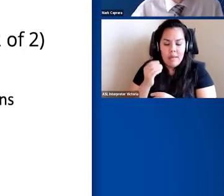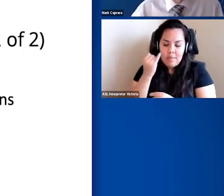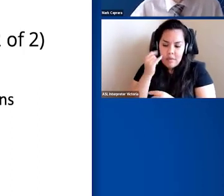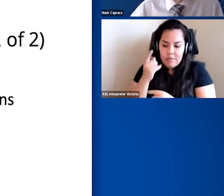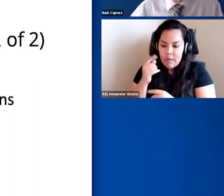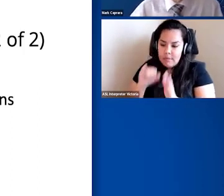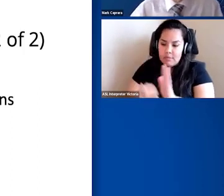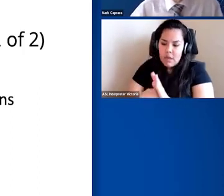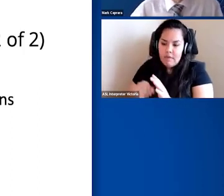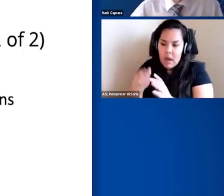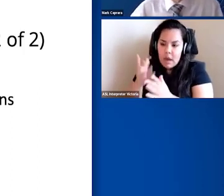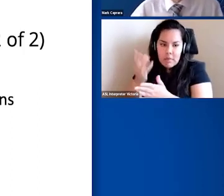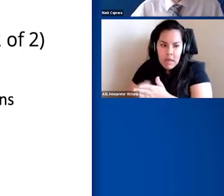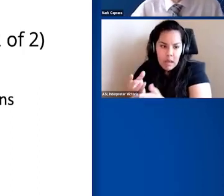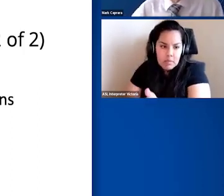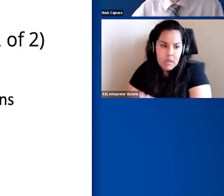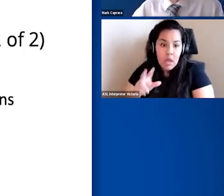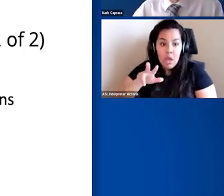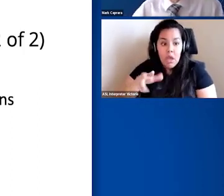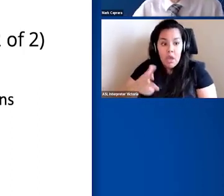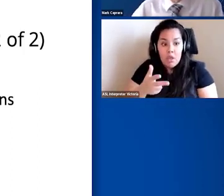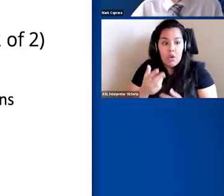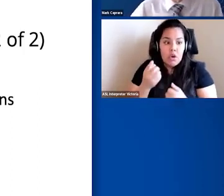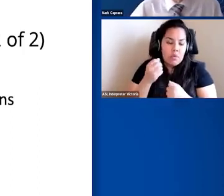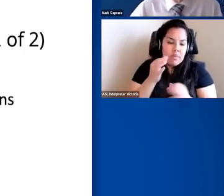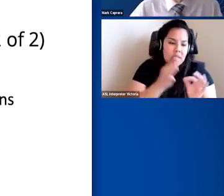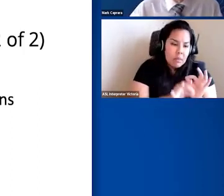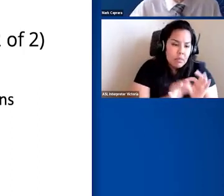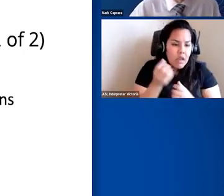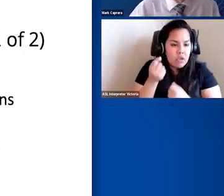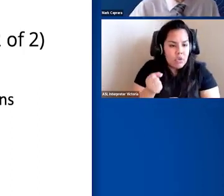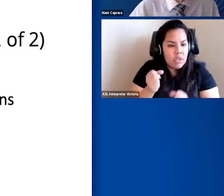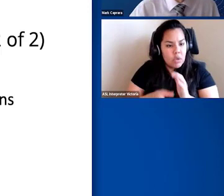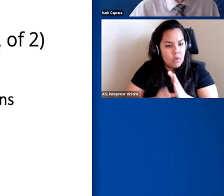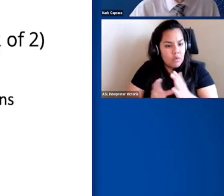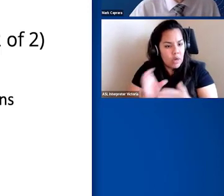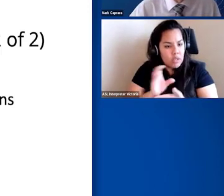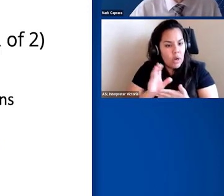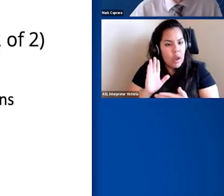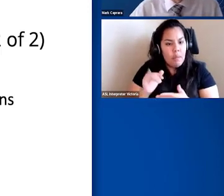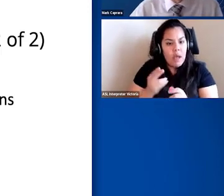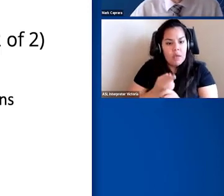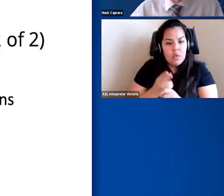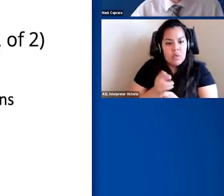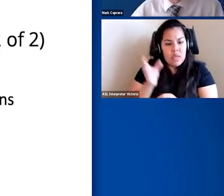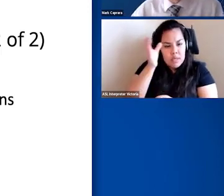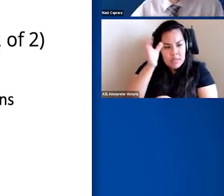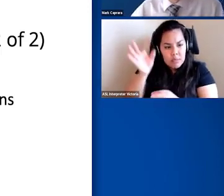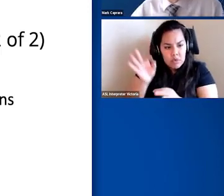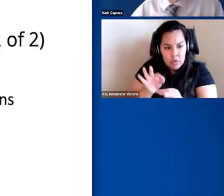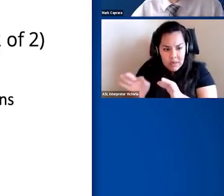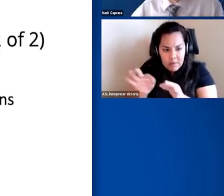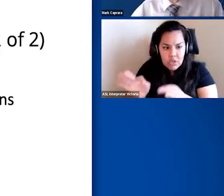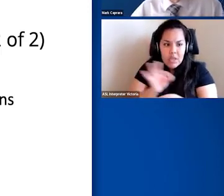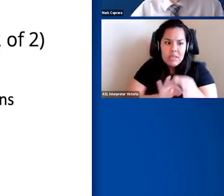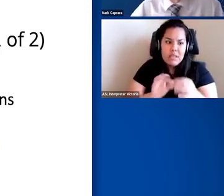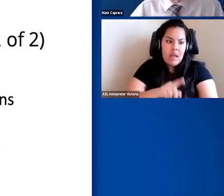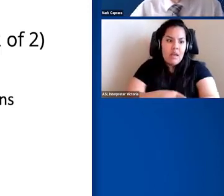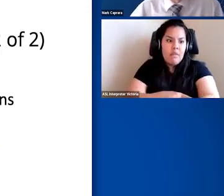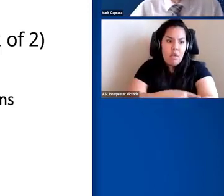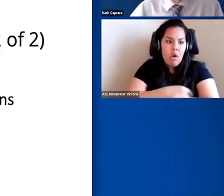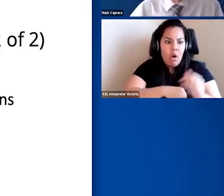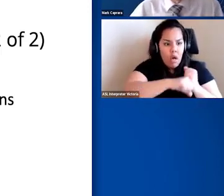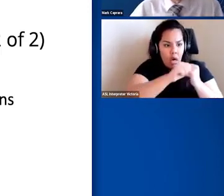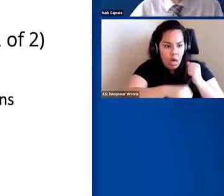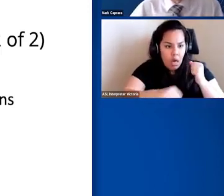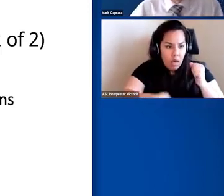Third, simplify and strengthen the review criteria by using conceptual definitions rather than long lists of questions. Shifting away from